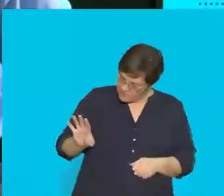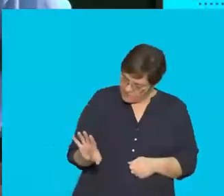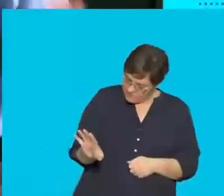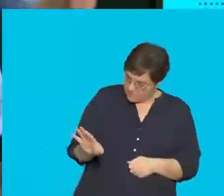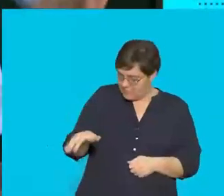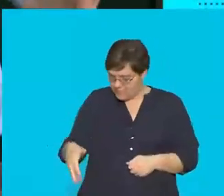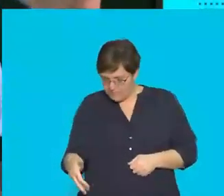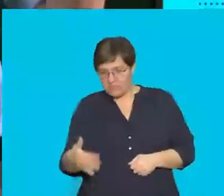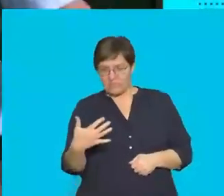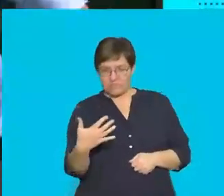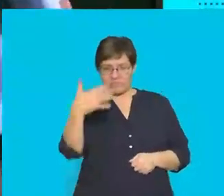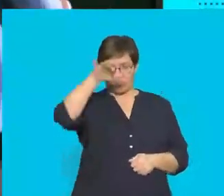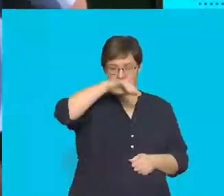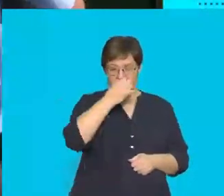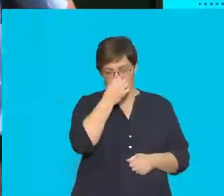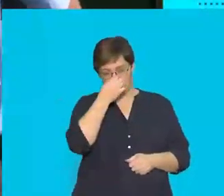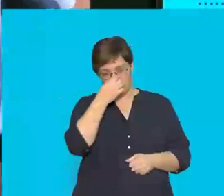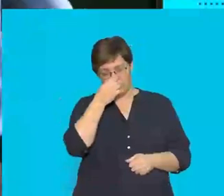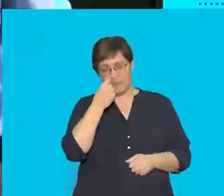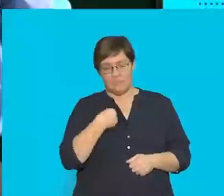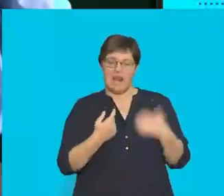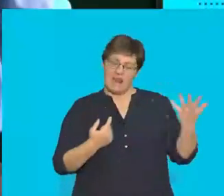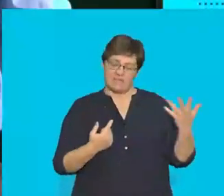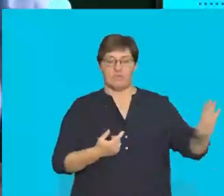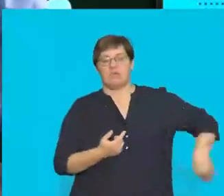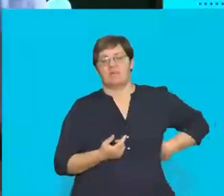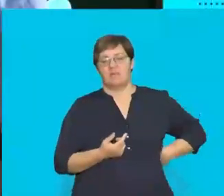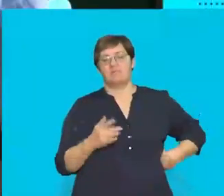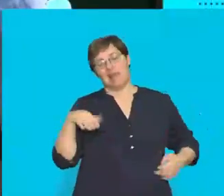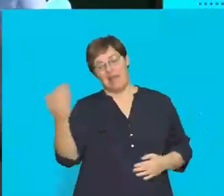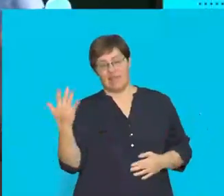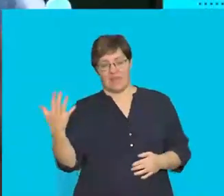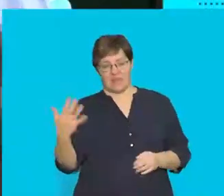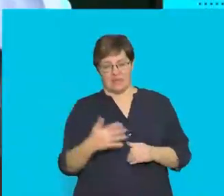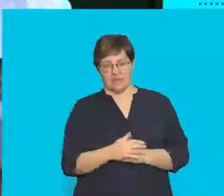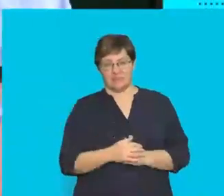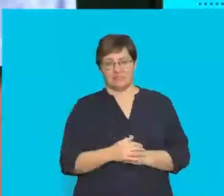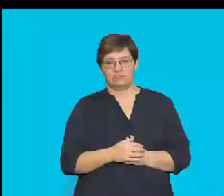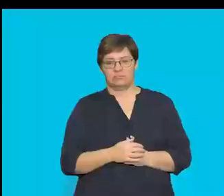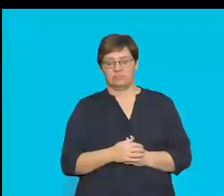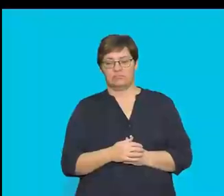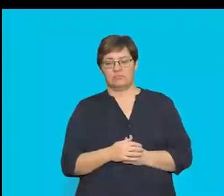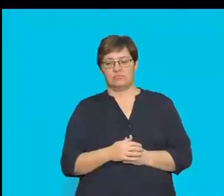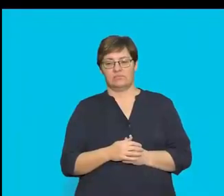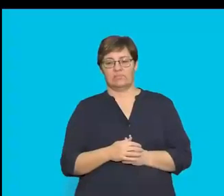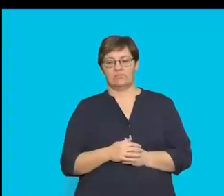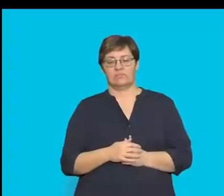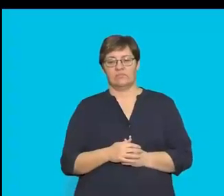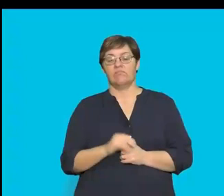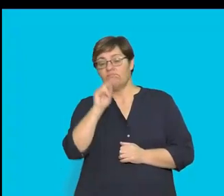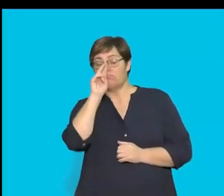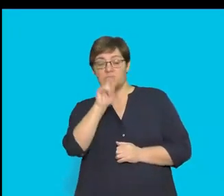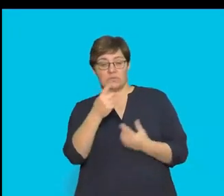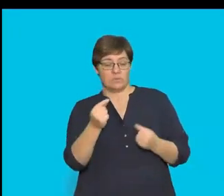that you're using. I happen to be left-handed, so I know it's the other hand. And look at exactly what we're going to do. We're going